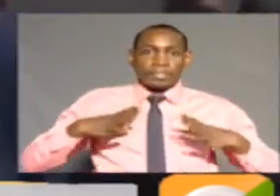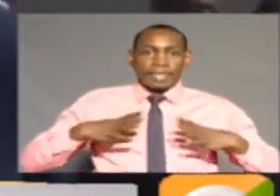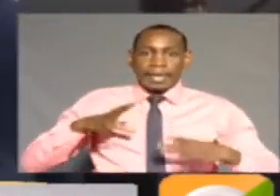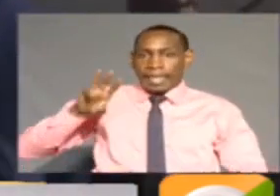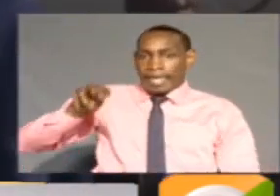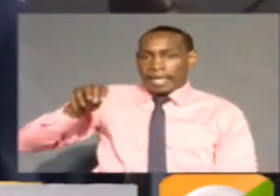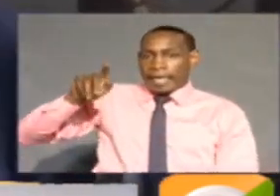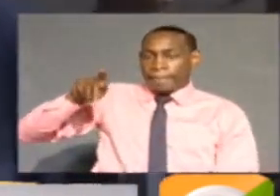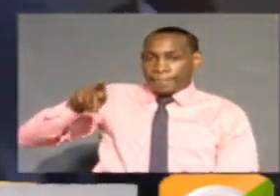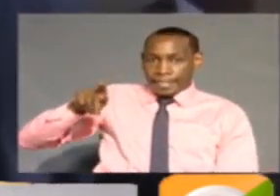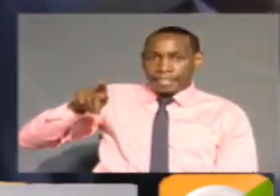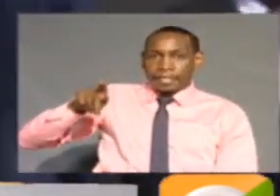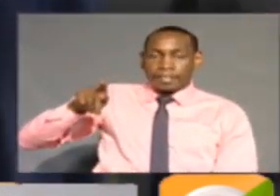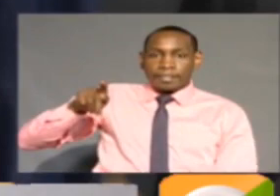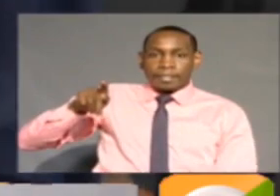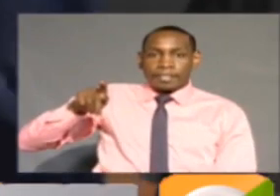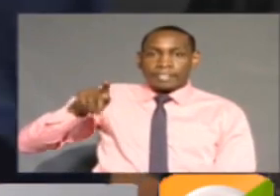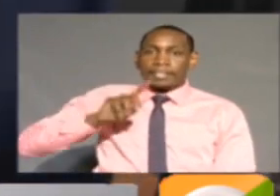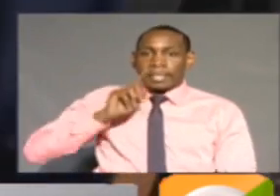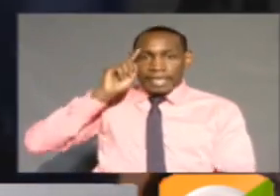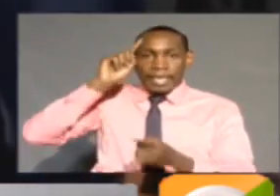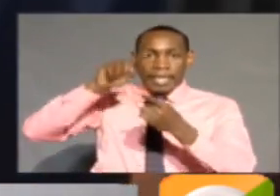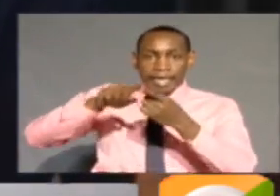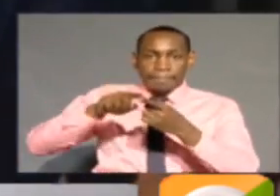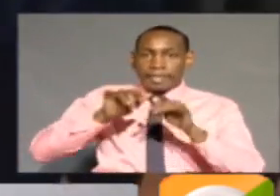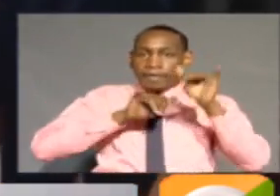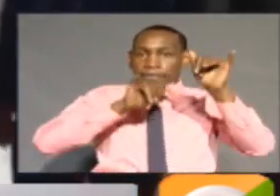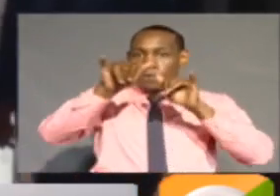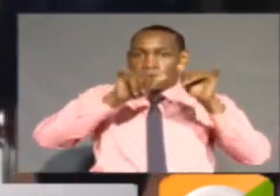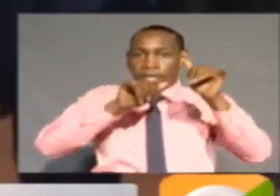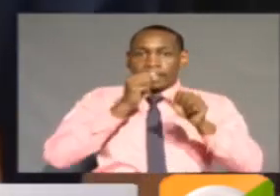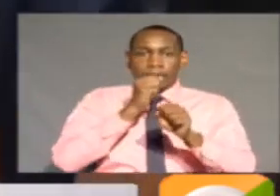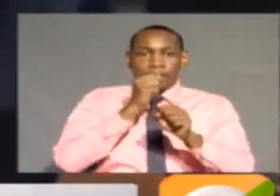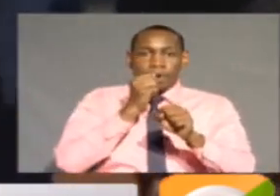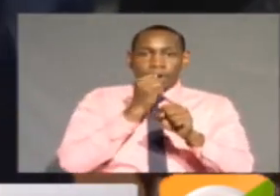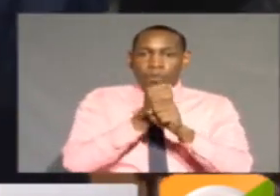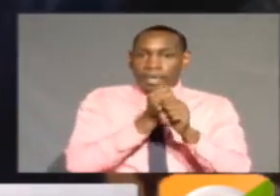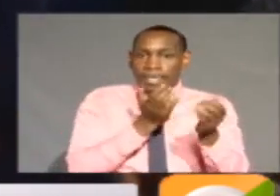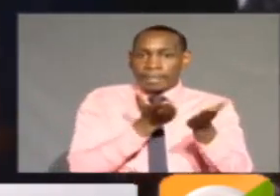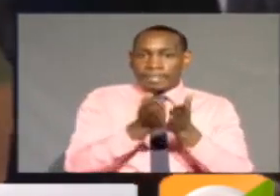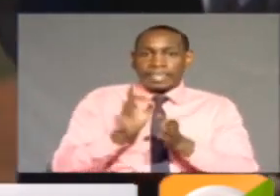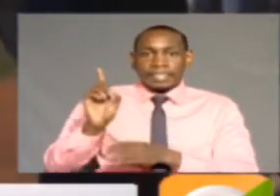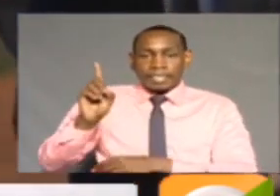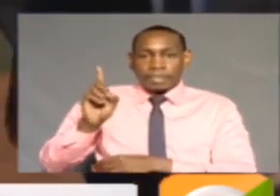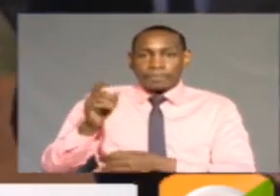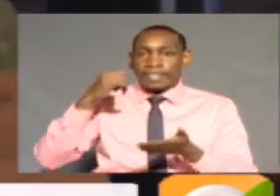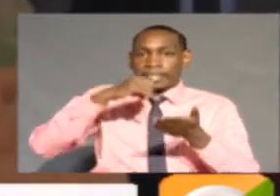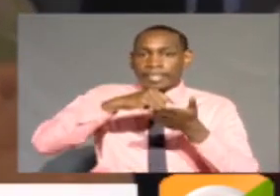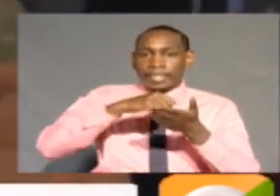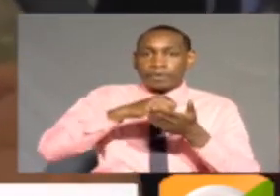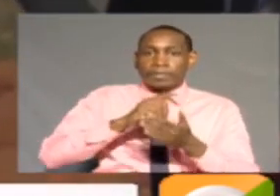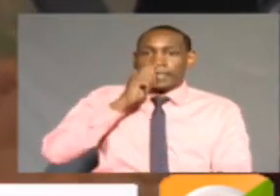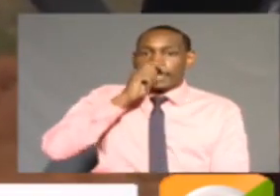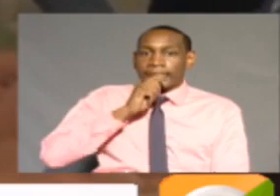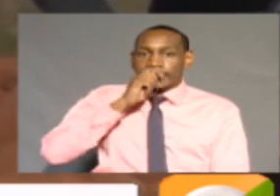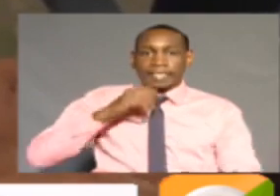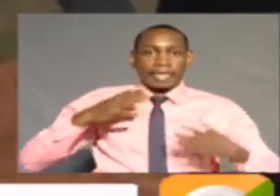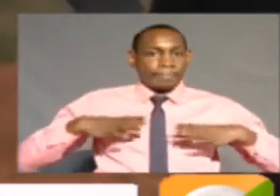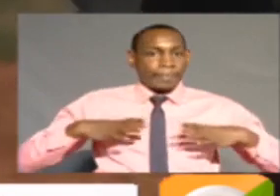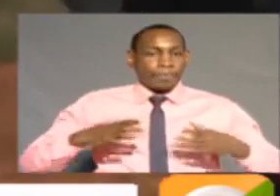of Parliament Charles Njagua targeted at foreigners doing business in Nairobi, including